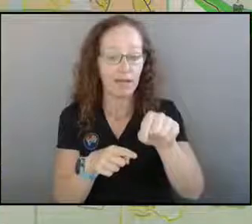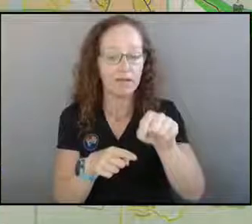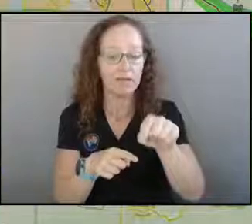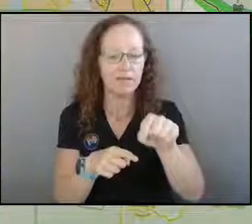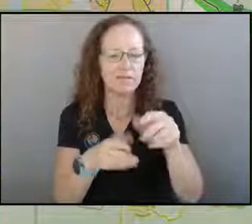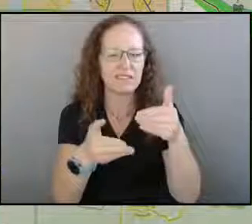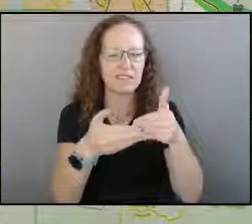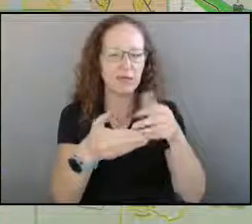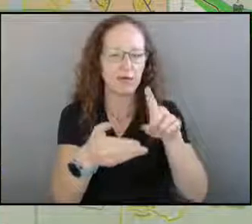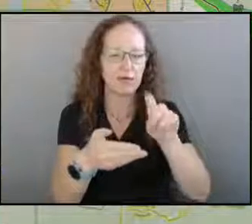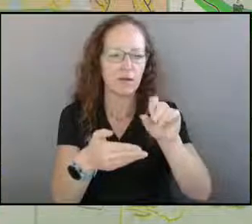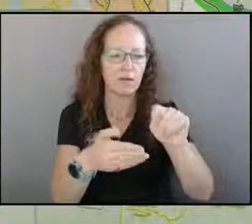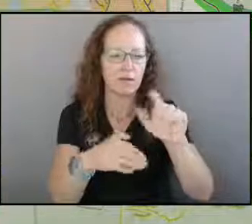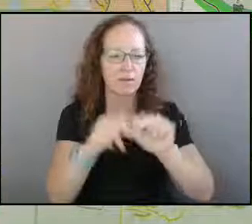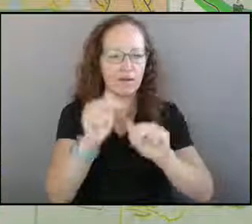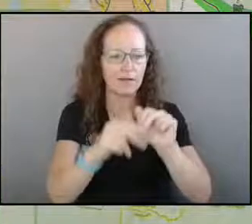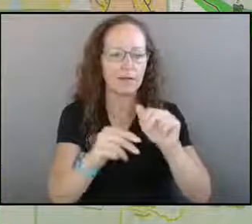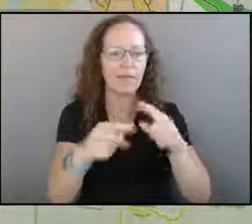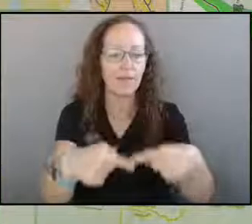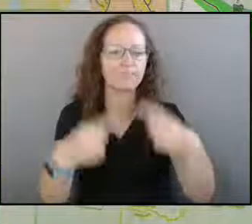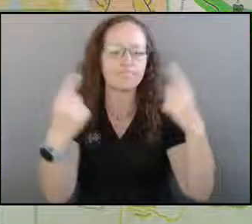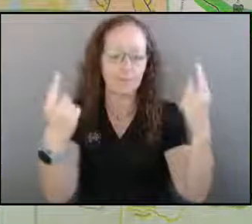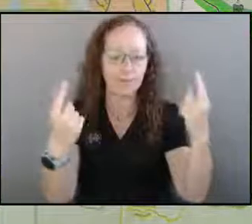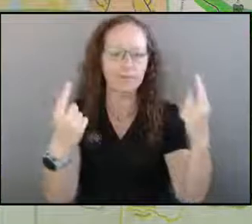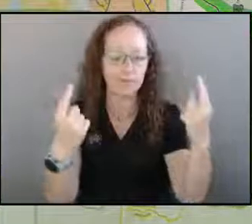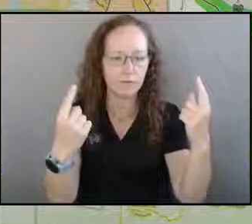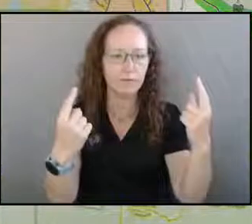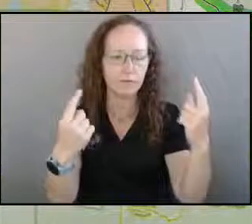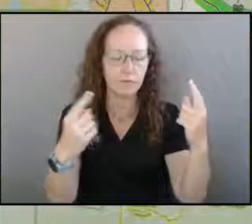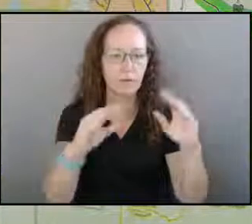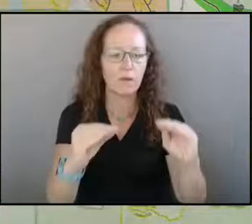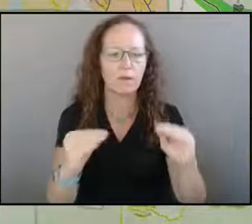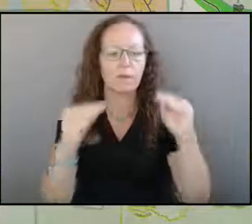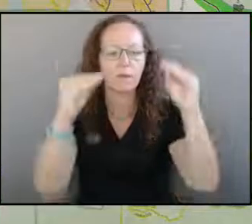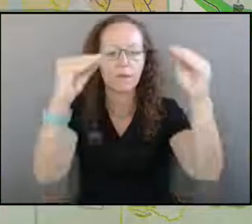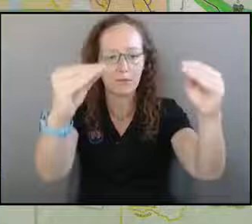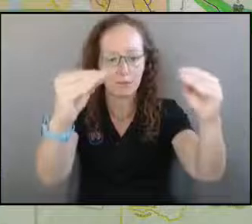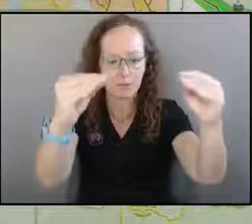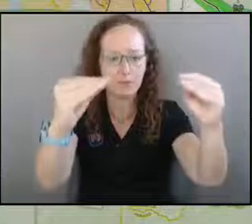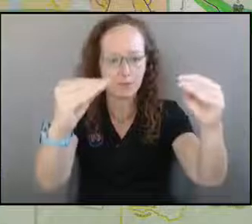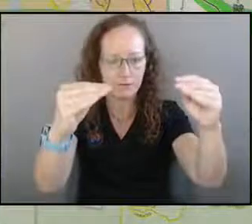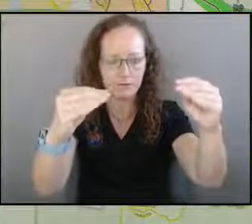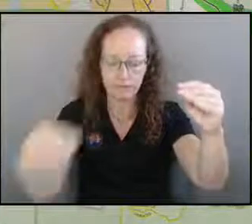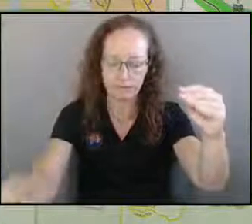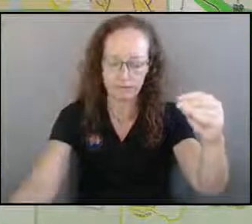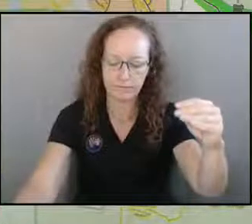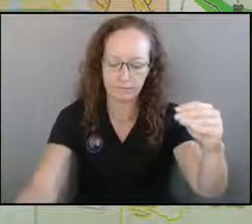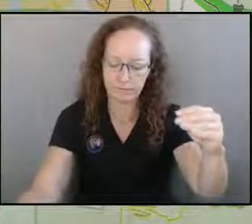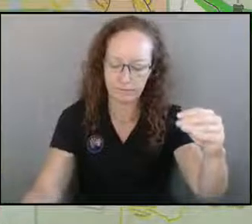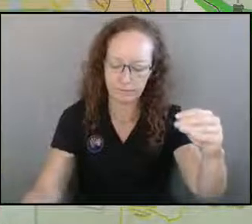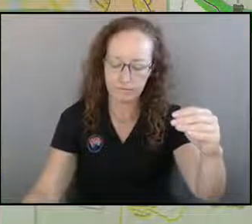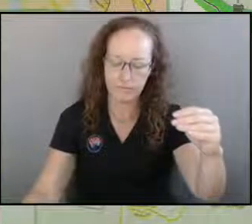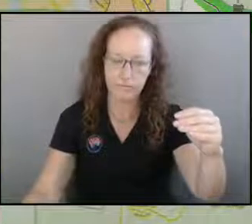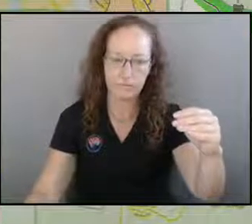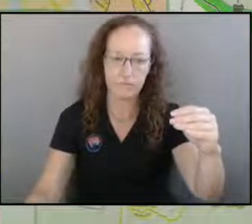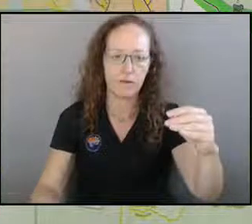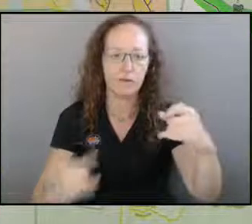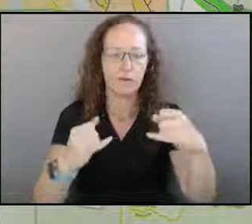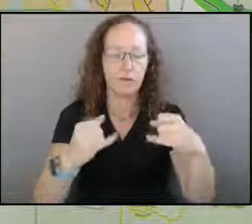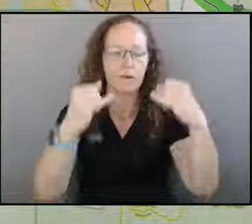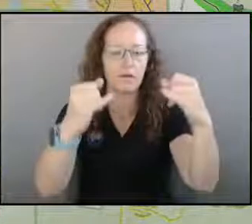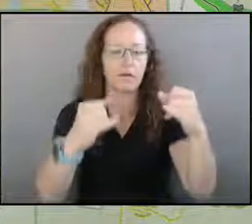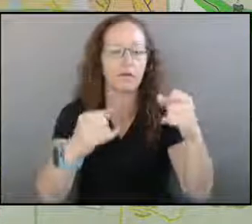La Cueva area. That's going to be lifted up, and that's going to be moved back to Highway 442 for right